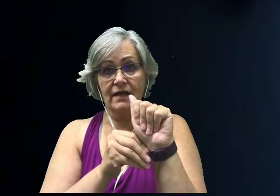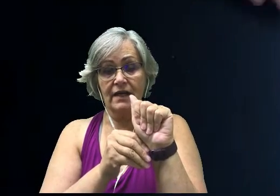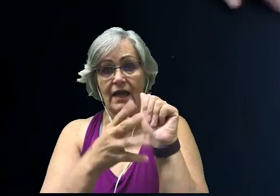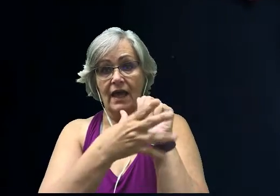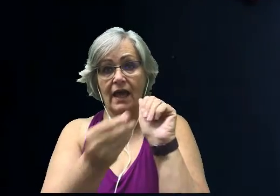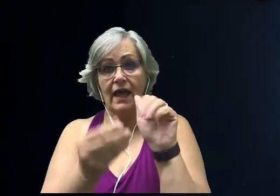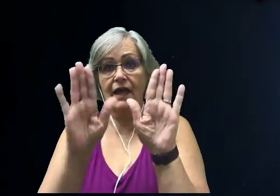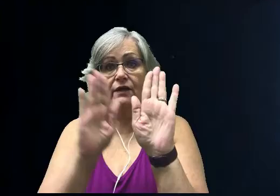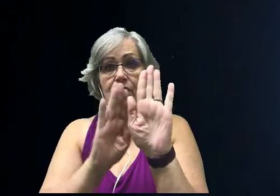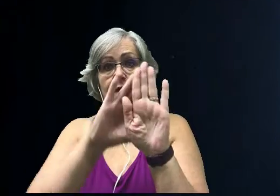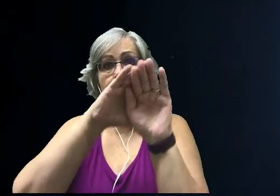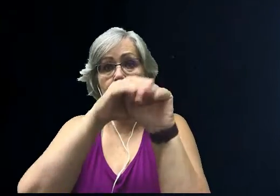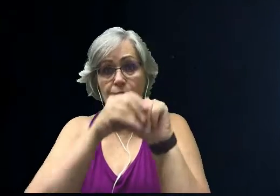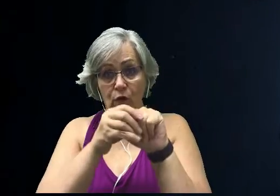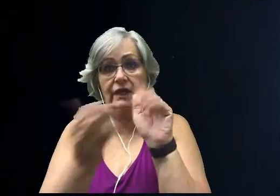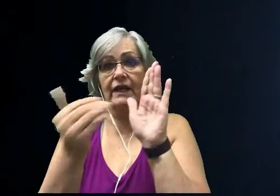it